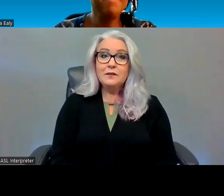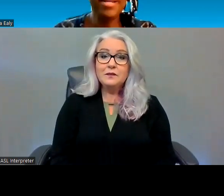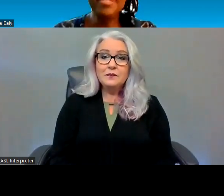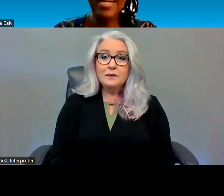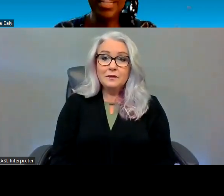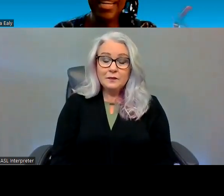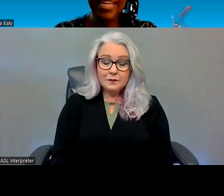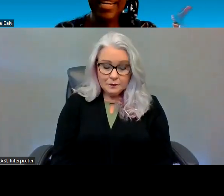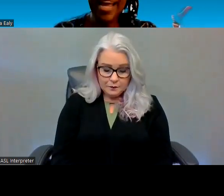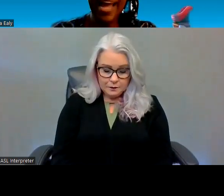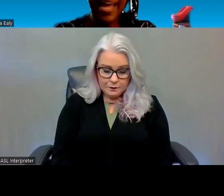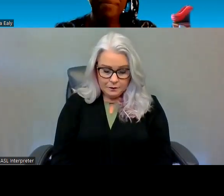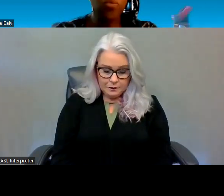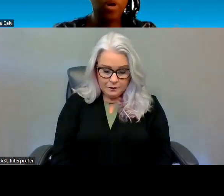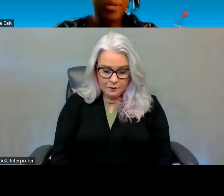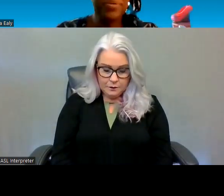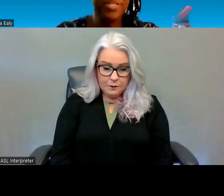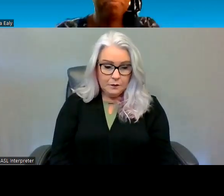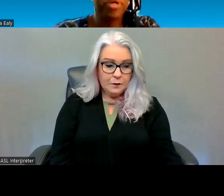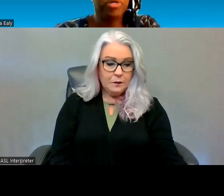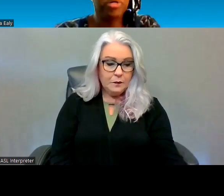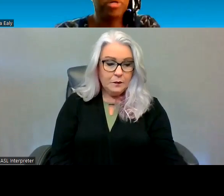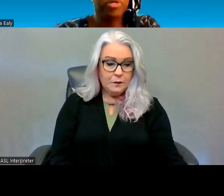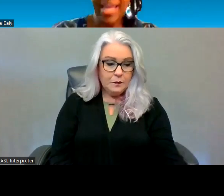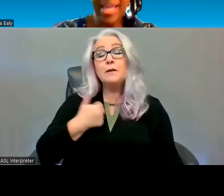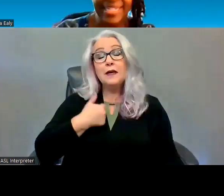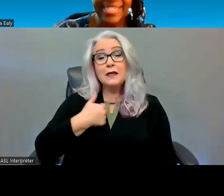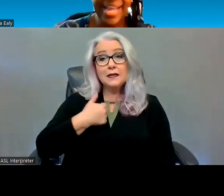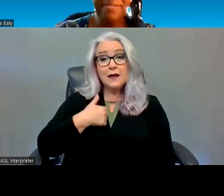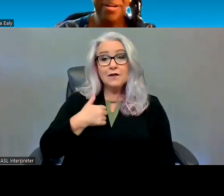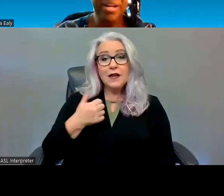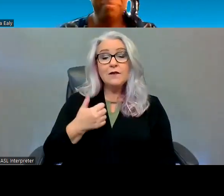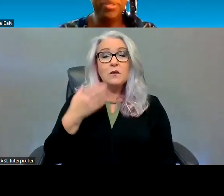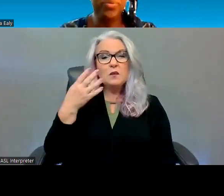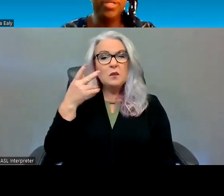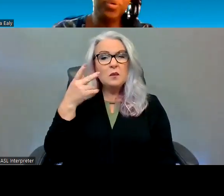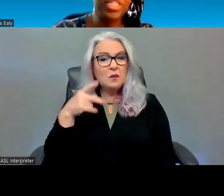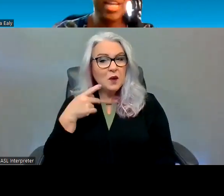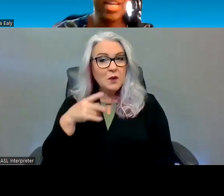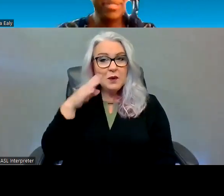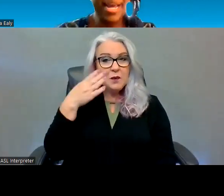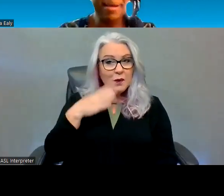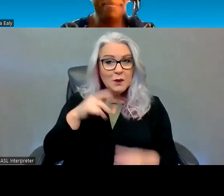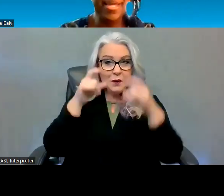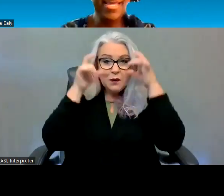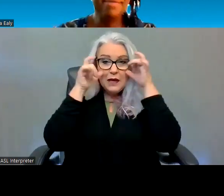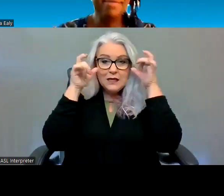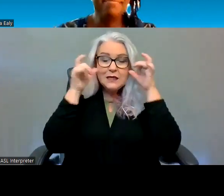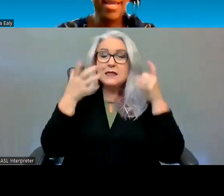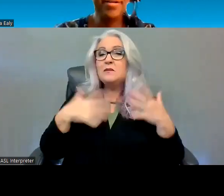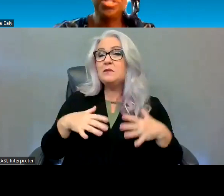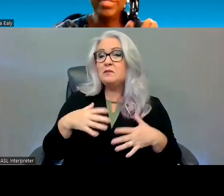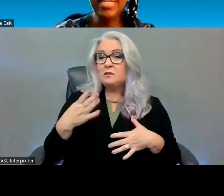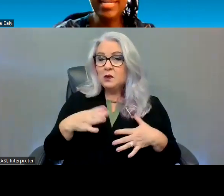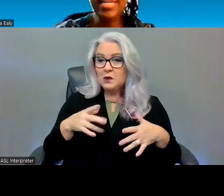So again, my name is Nasha Ely. I am a woman with purplish blue glasses. I have on a blue and greenish type of top. My hair